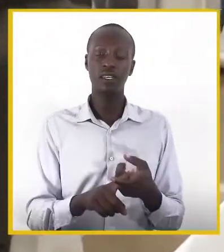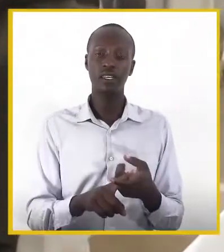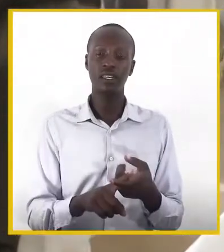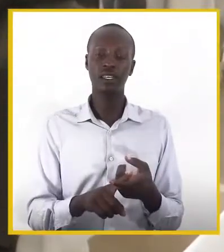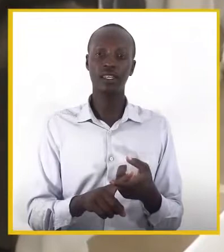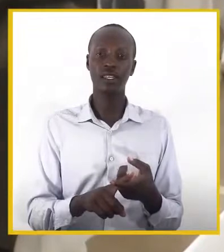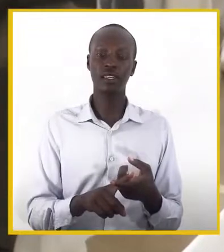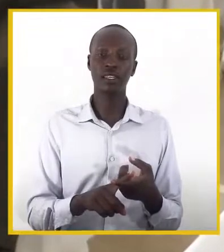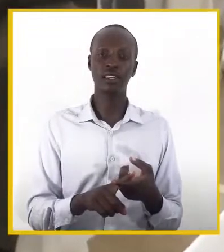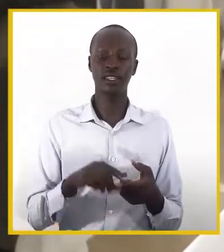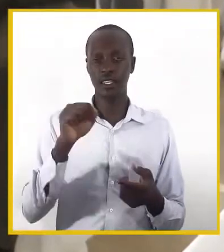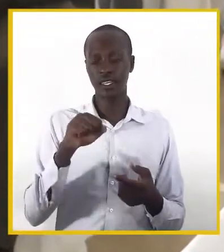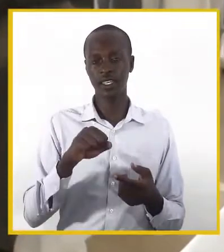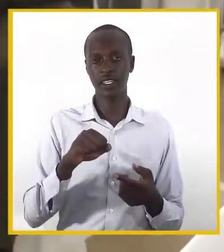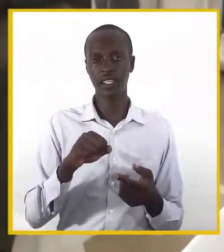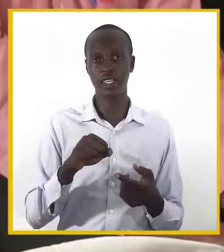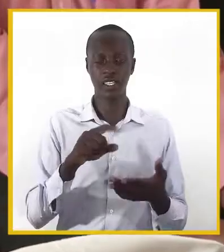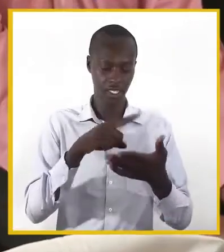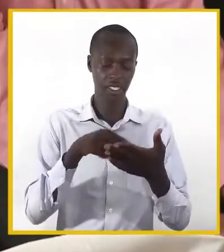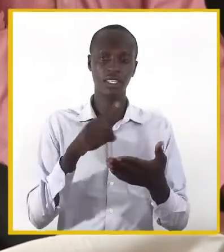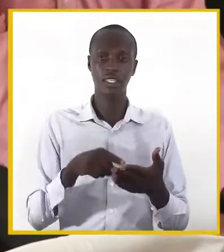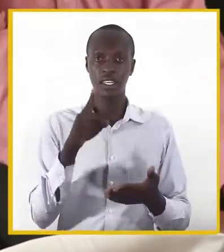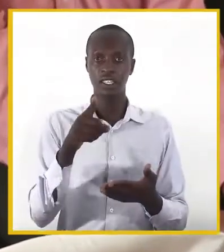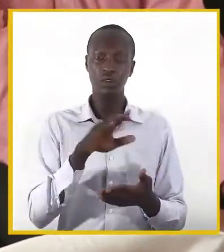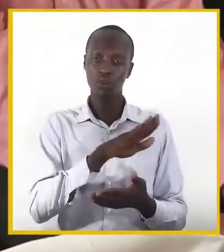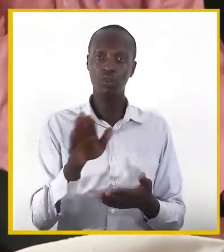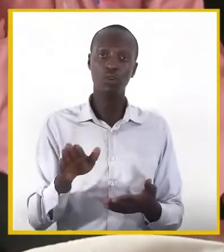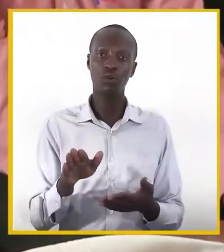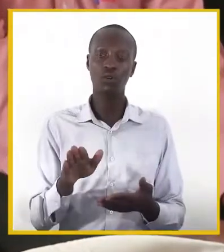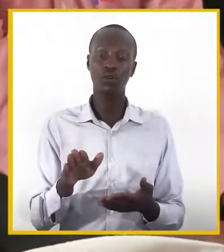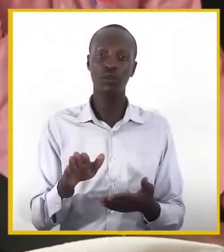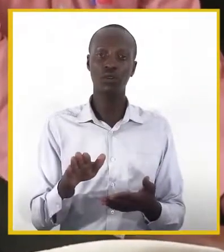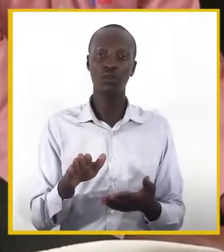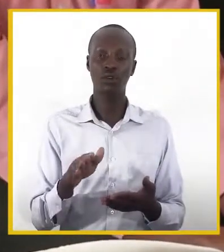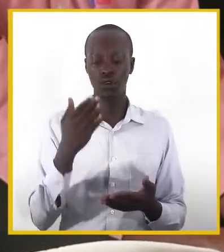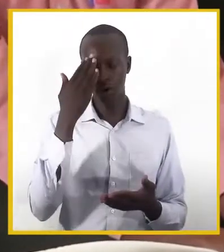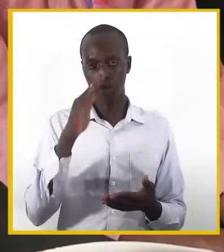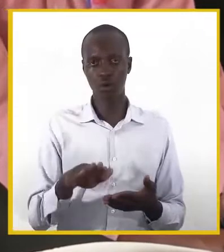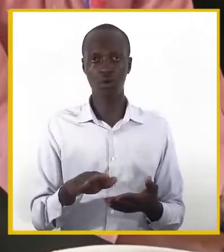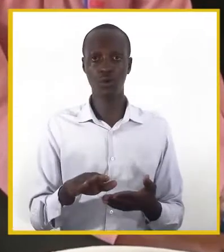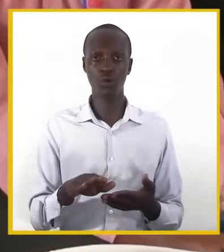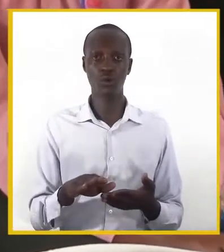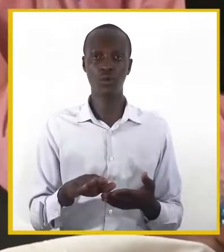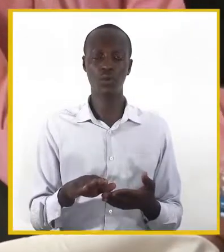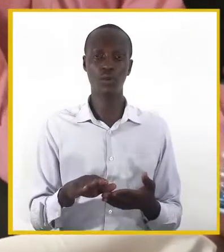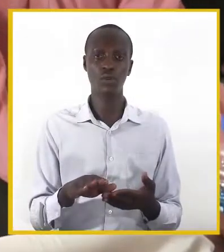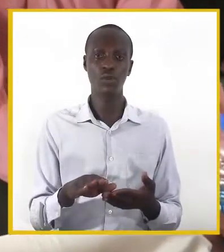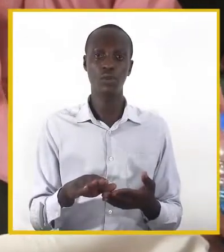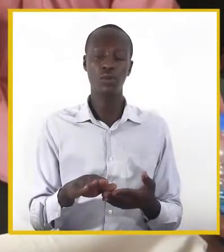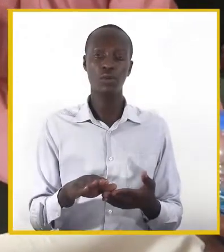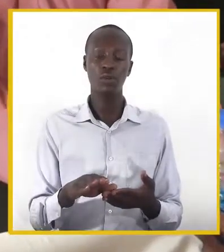recognize you as the best of the best, those who have stood up and said, I can do